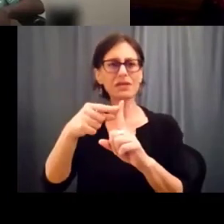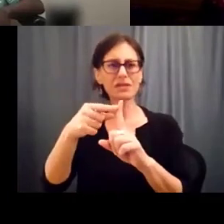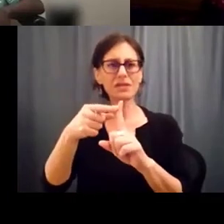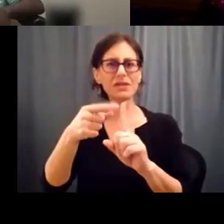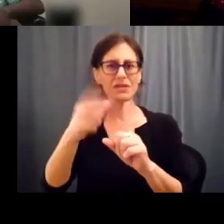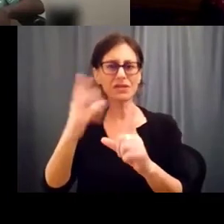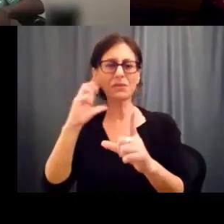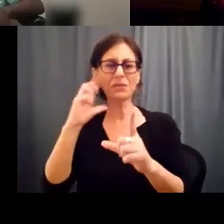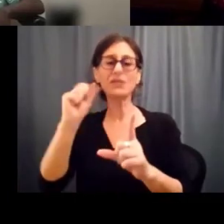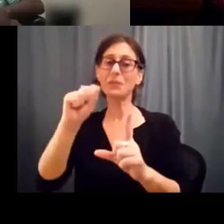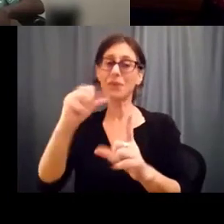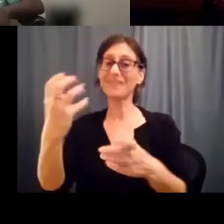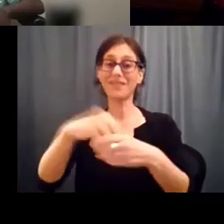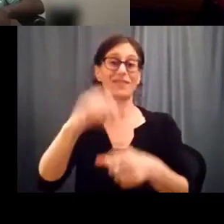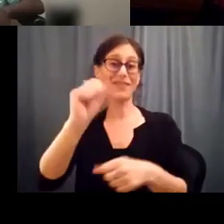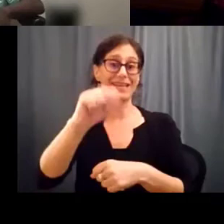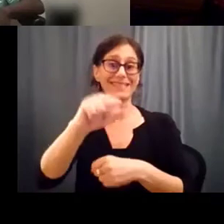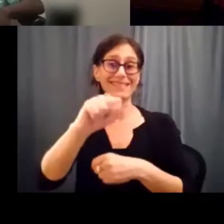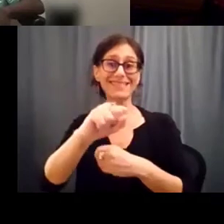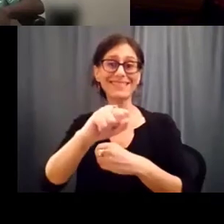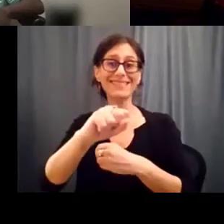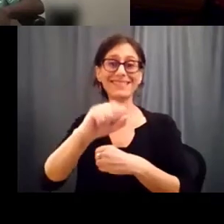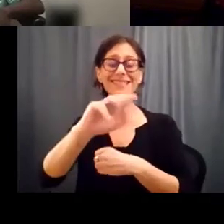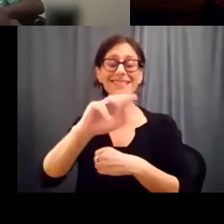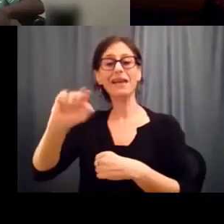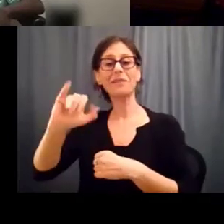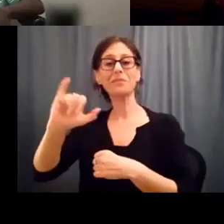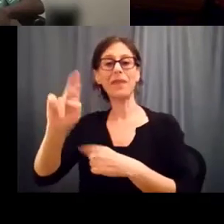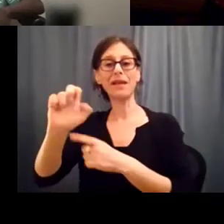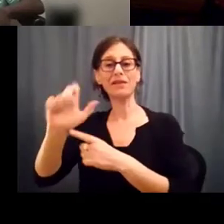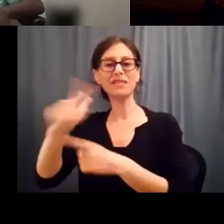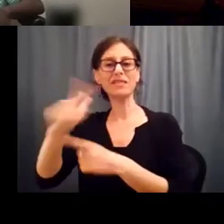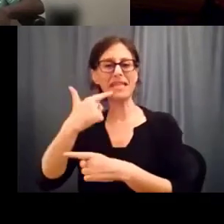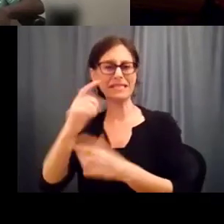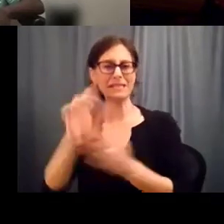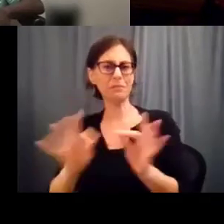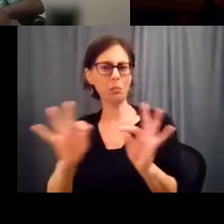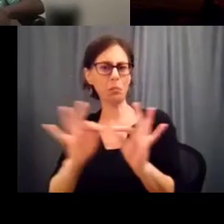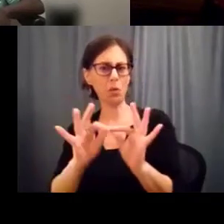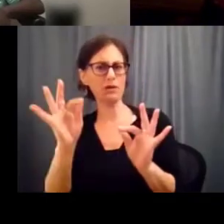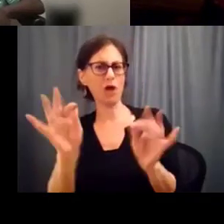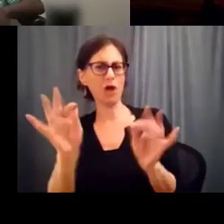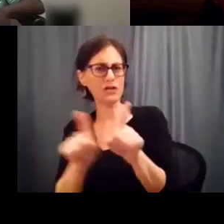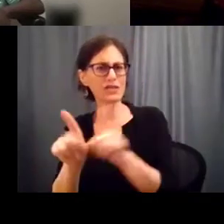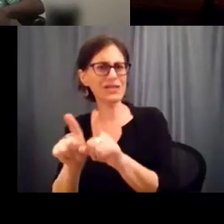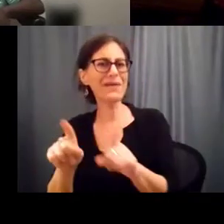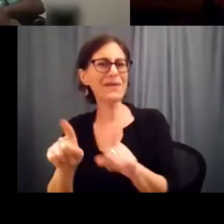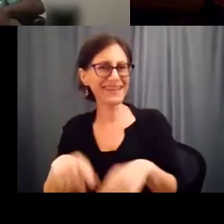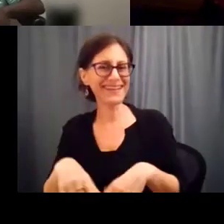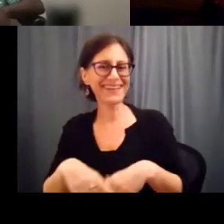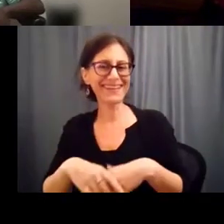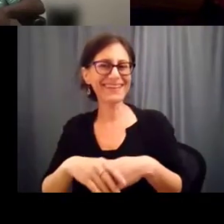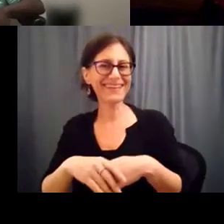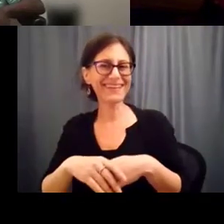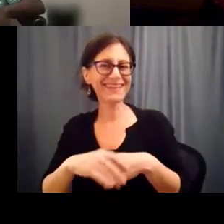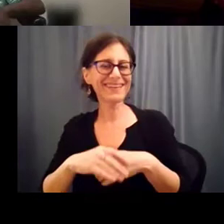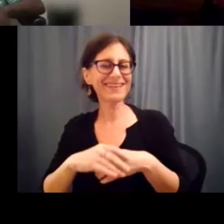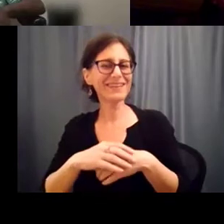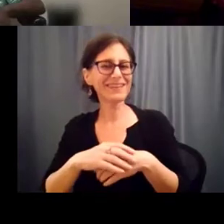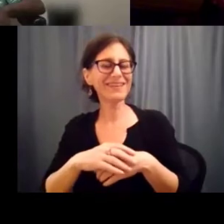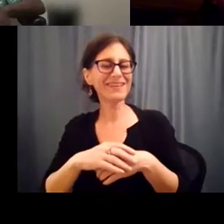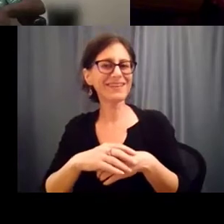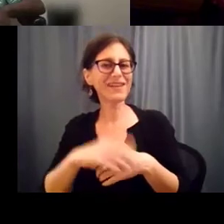Yeah. The truth of the matter is, like, and I think that this is important to note, is that, you know, those